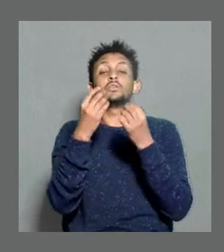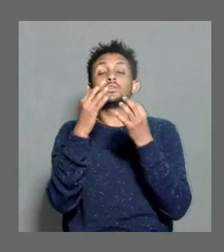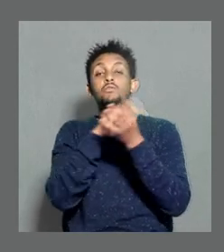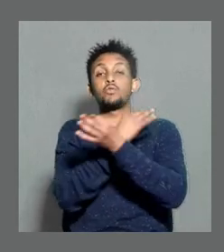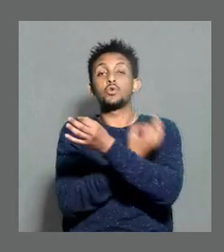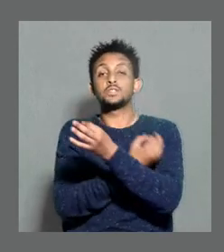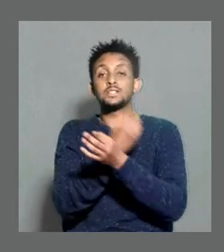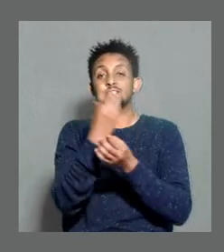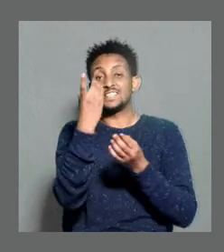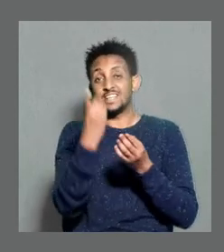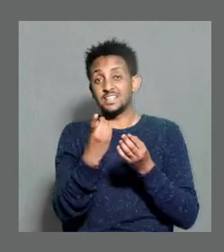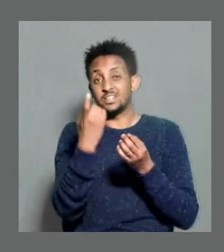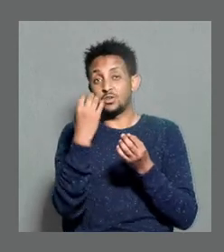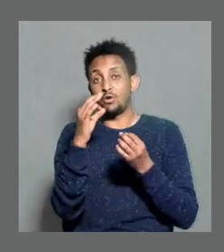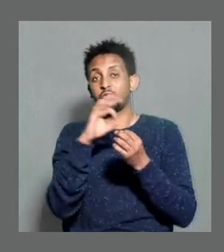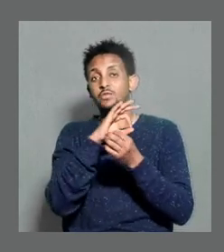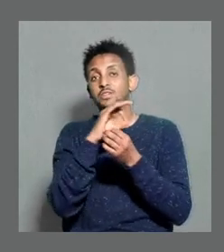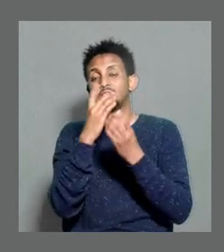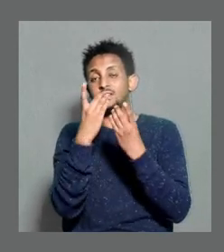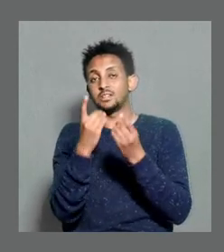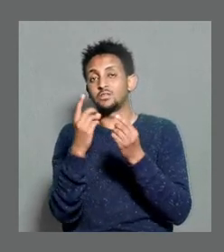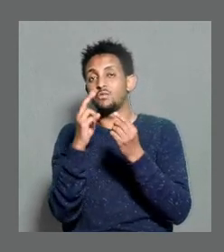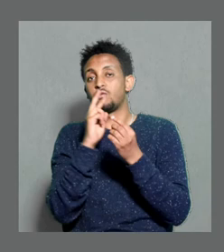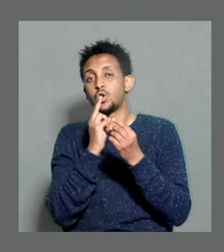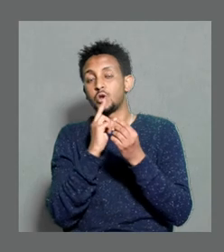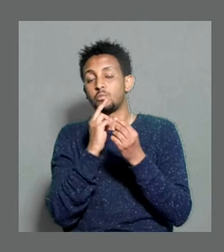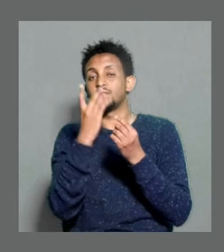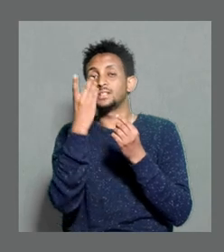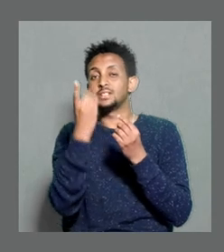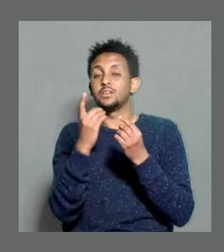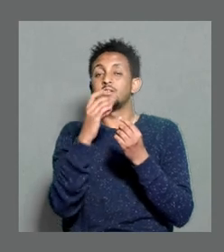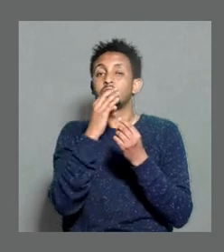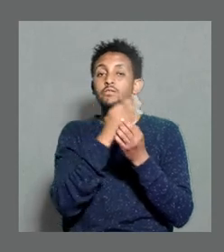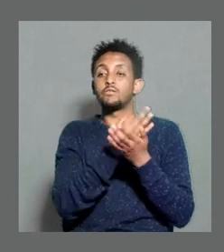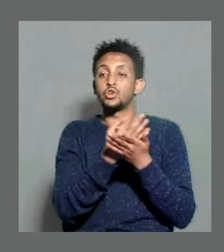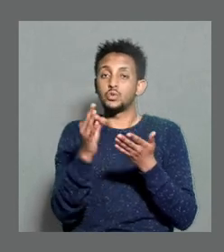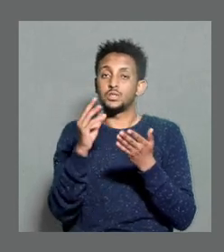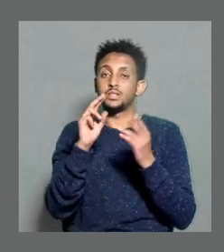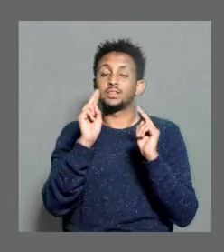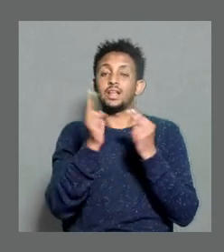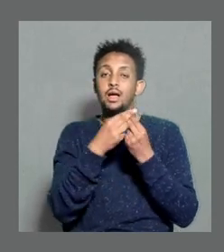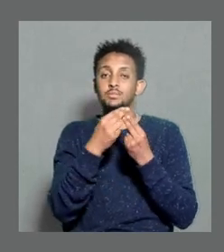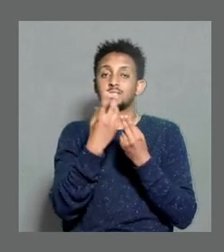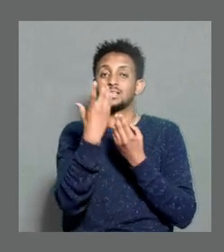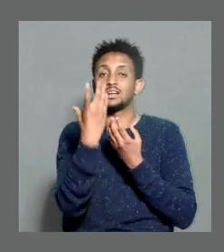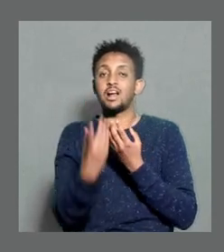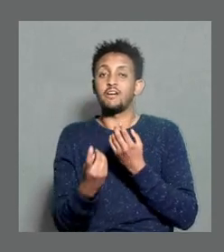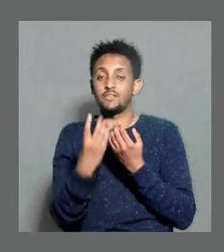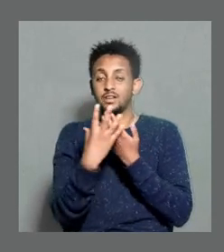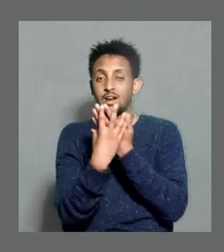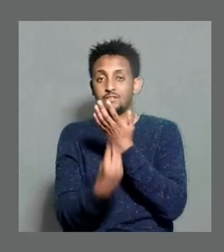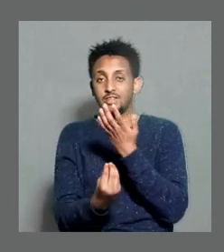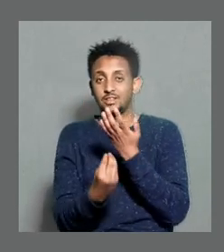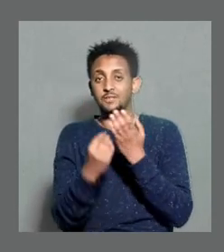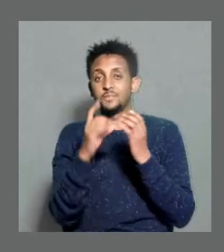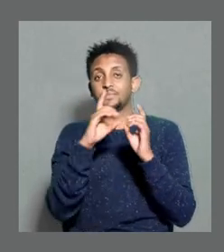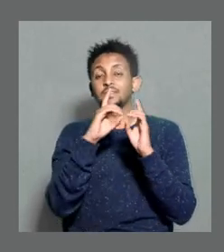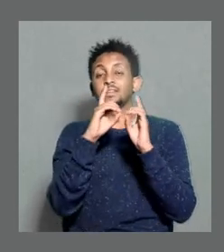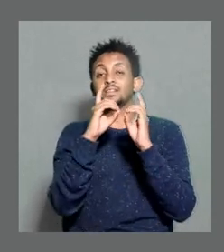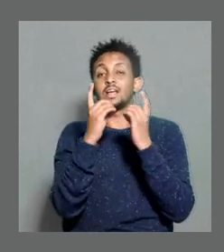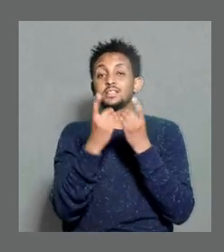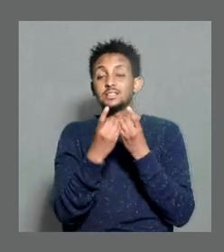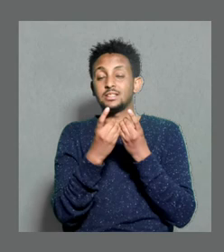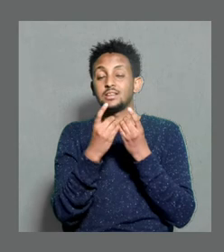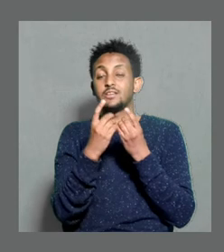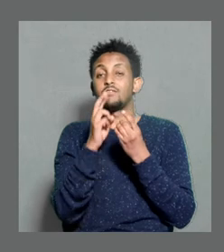be given as density of the displaced fluid, volume of the displaced fluid times gravity. So density of displaced